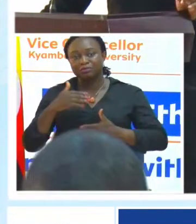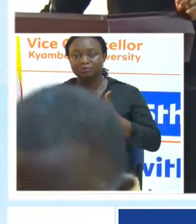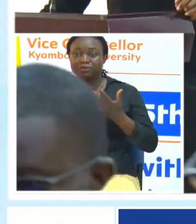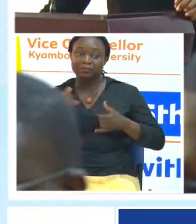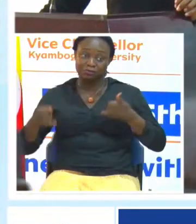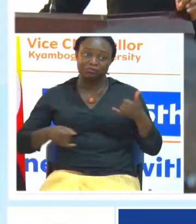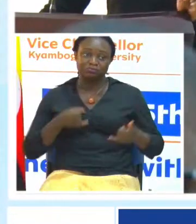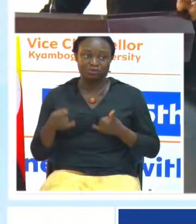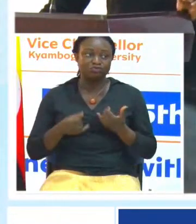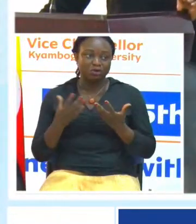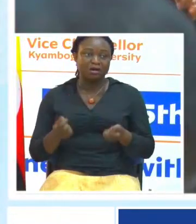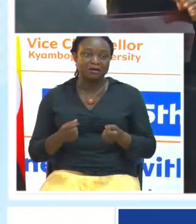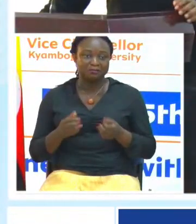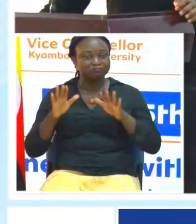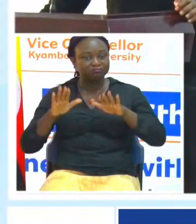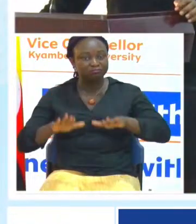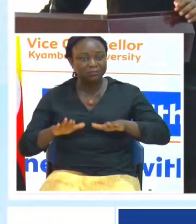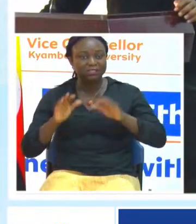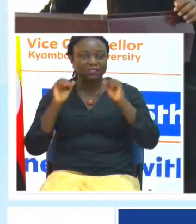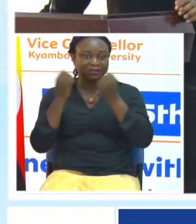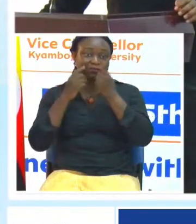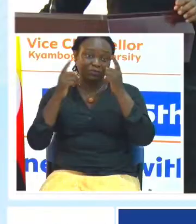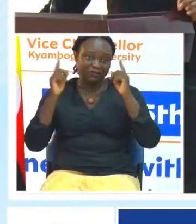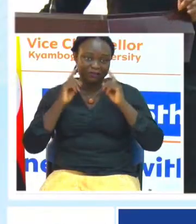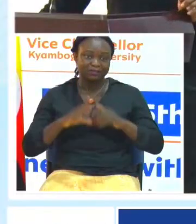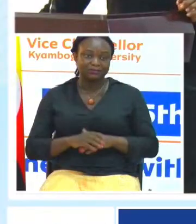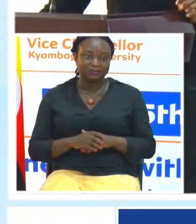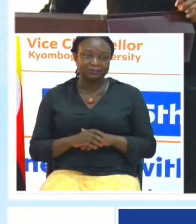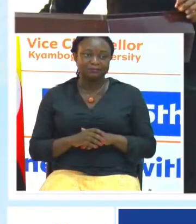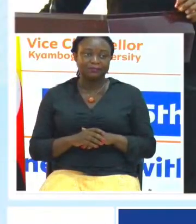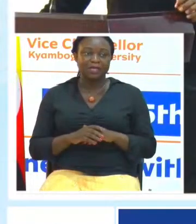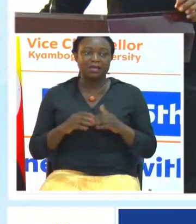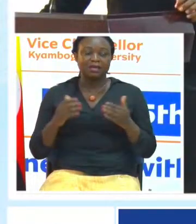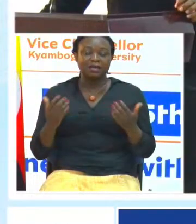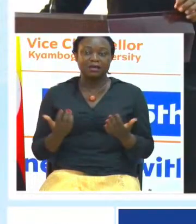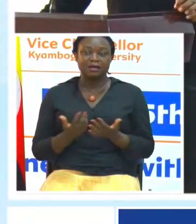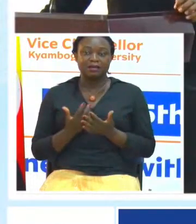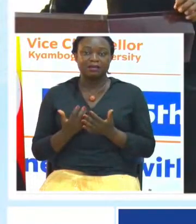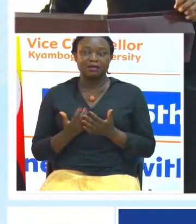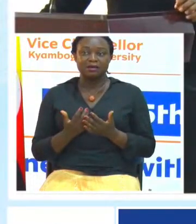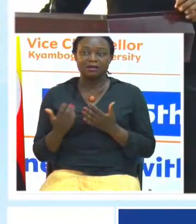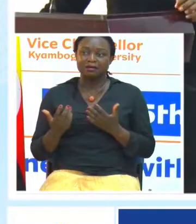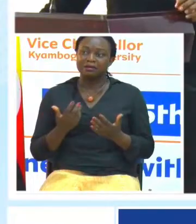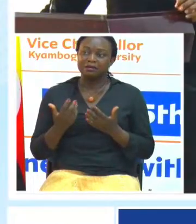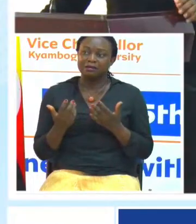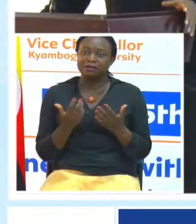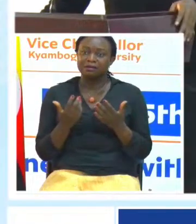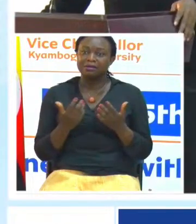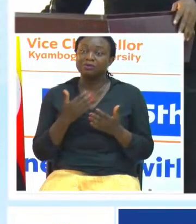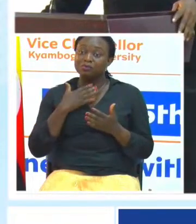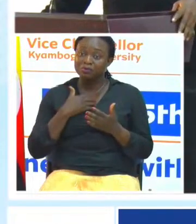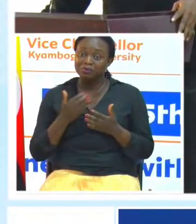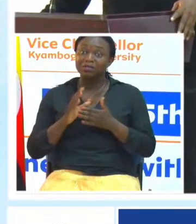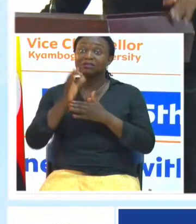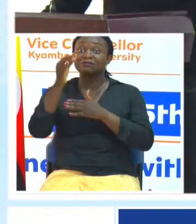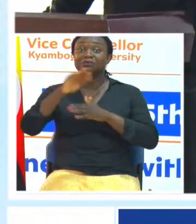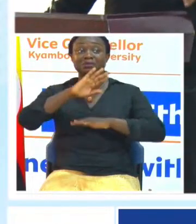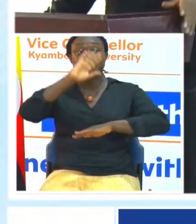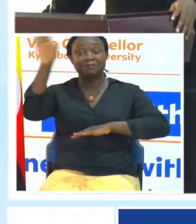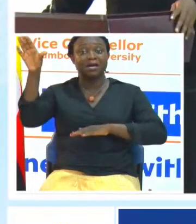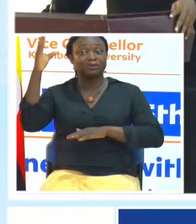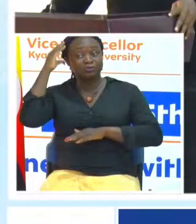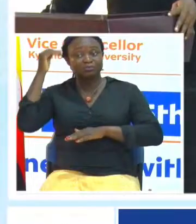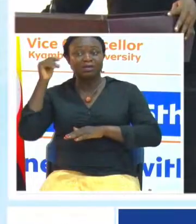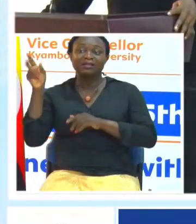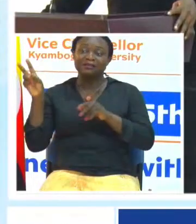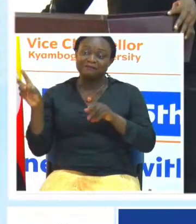enjoyed staying here at Kyambogo University, and we want to become ambassadors when we go back to our